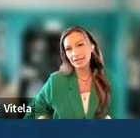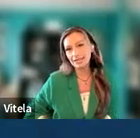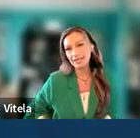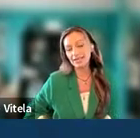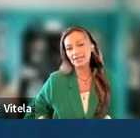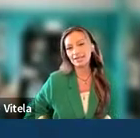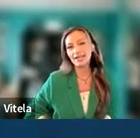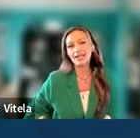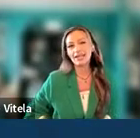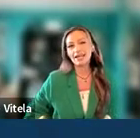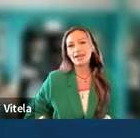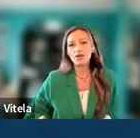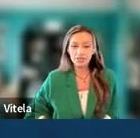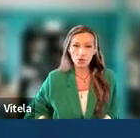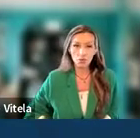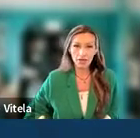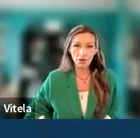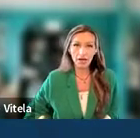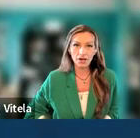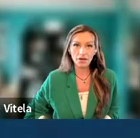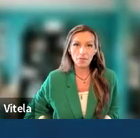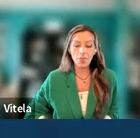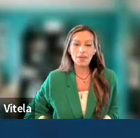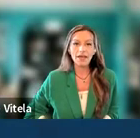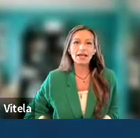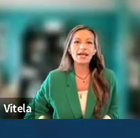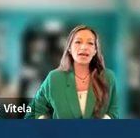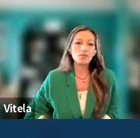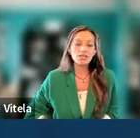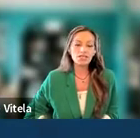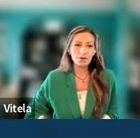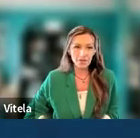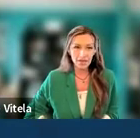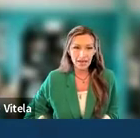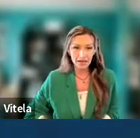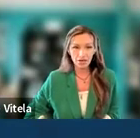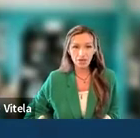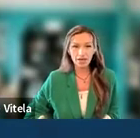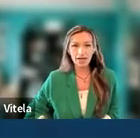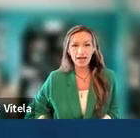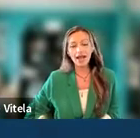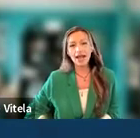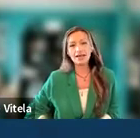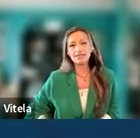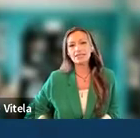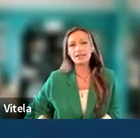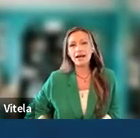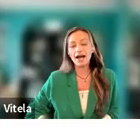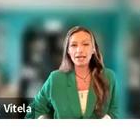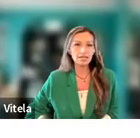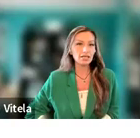online magazine called The Sober Curator. And I reached out to the editor